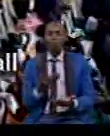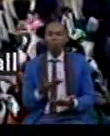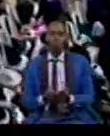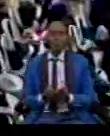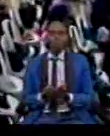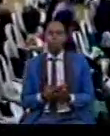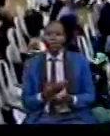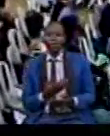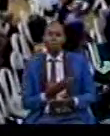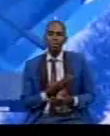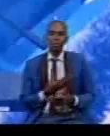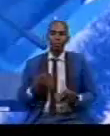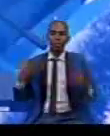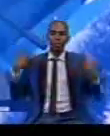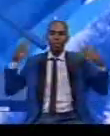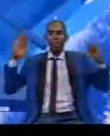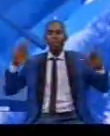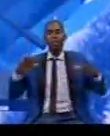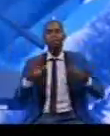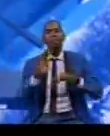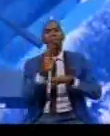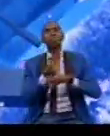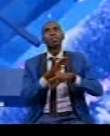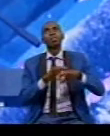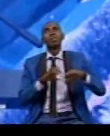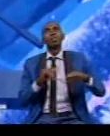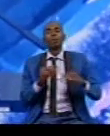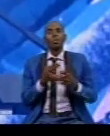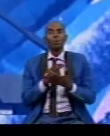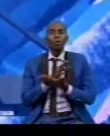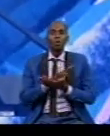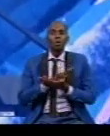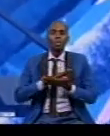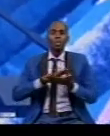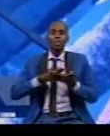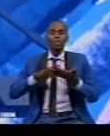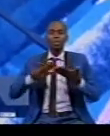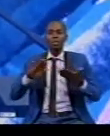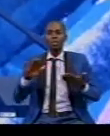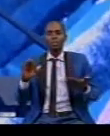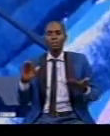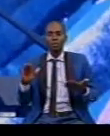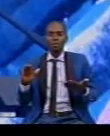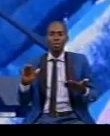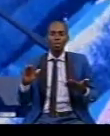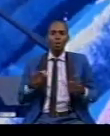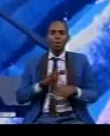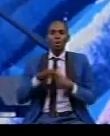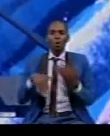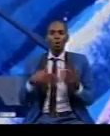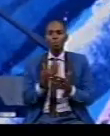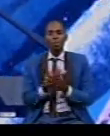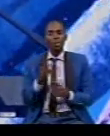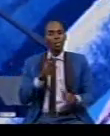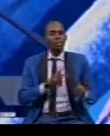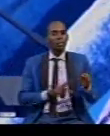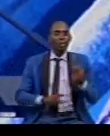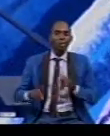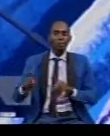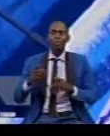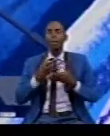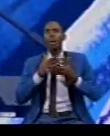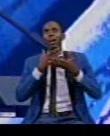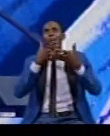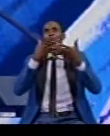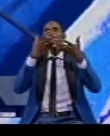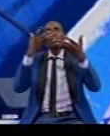Begin to hear very well. Begin to speak out clearly. Those who are